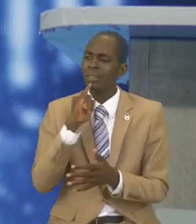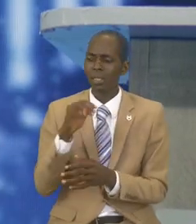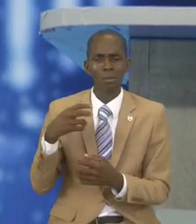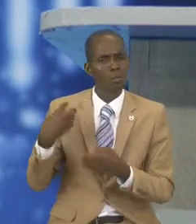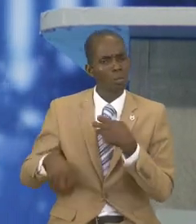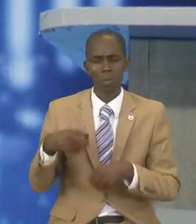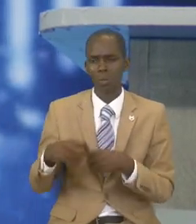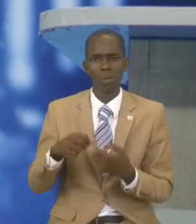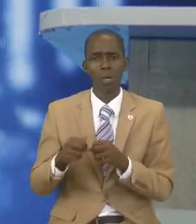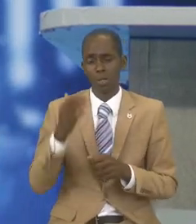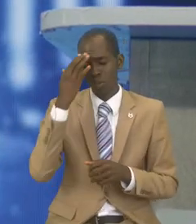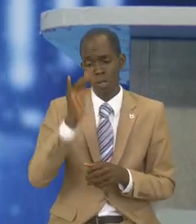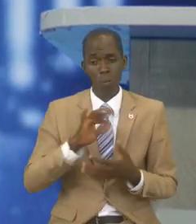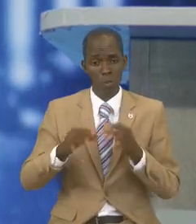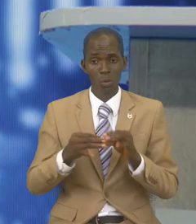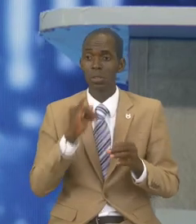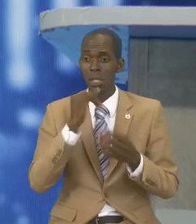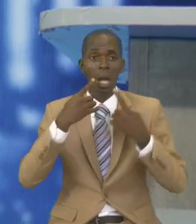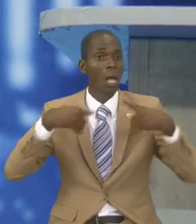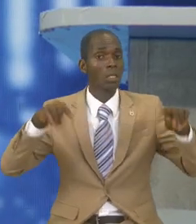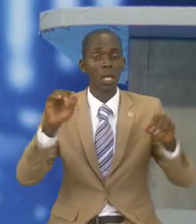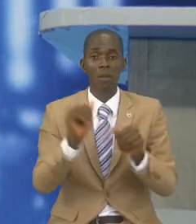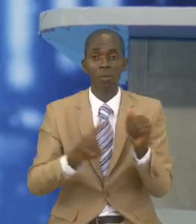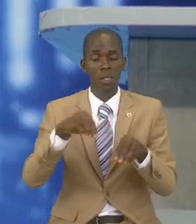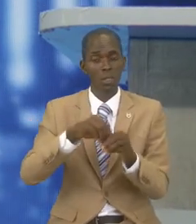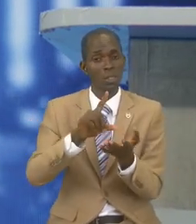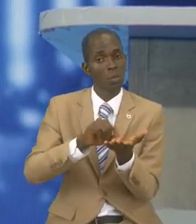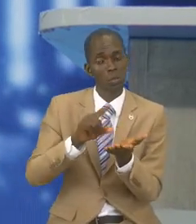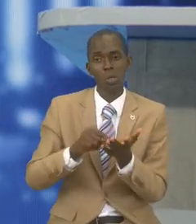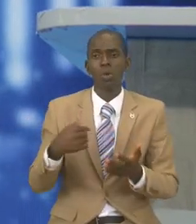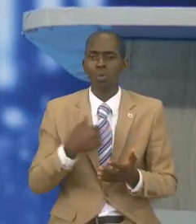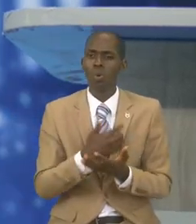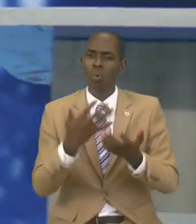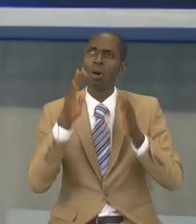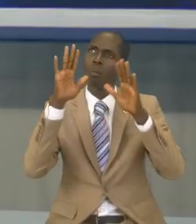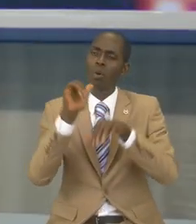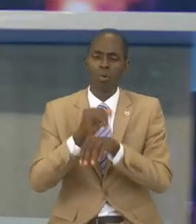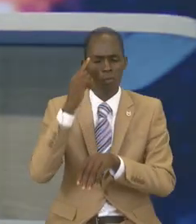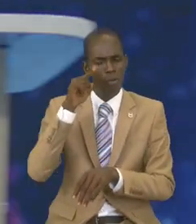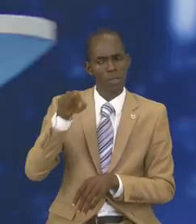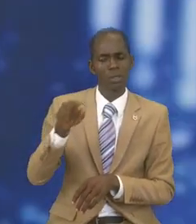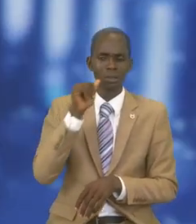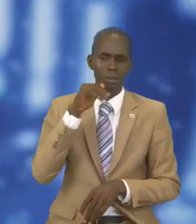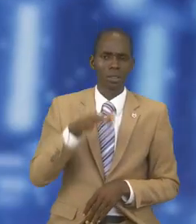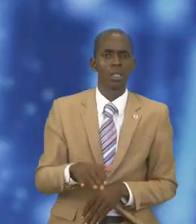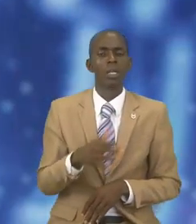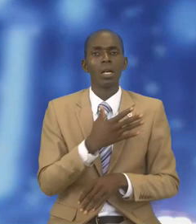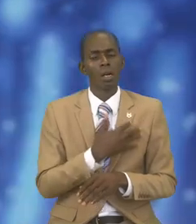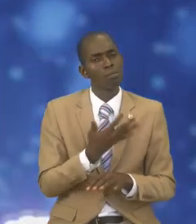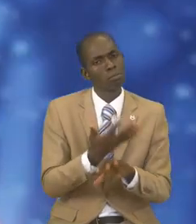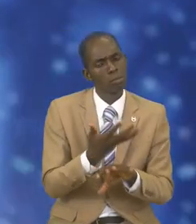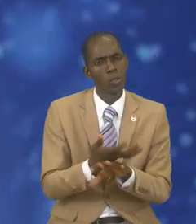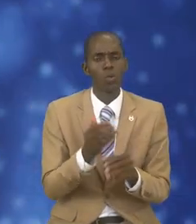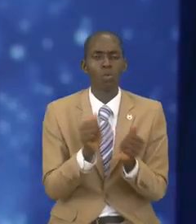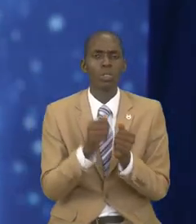us. Stories in the newspaper, everywhere. We want a miracle for this child. And so, they were pleading with the